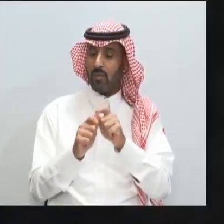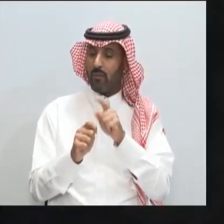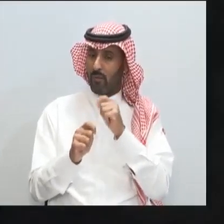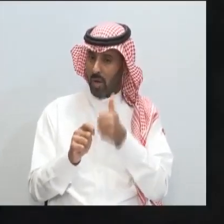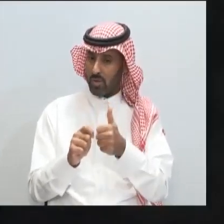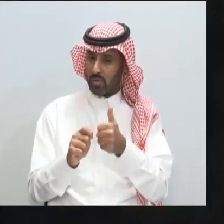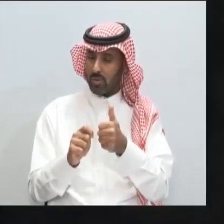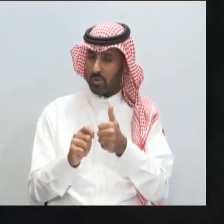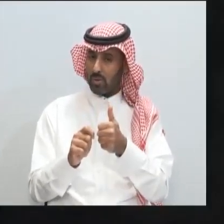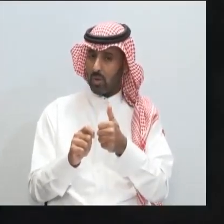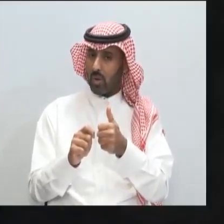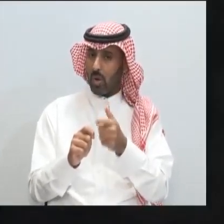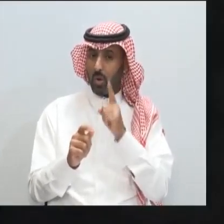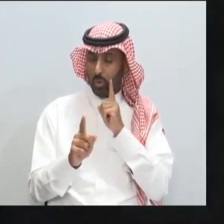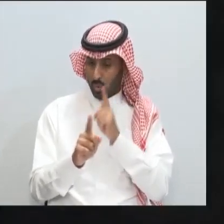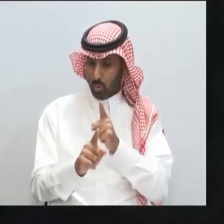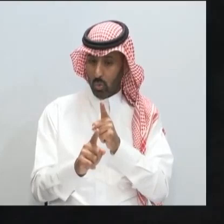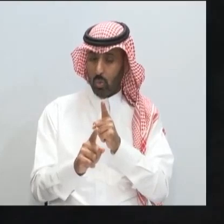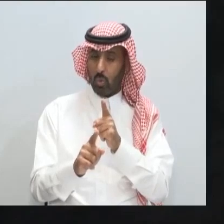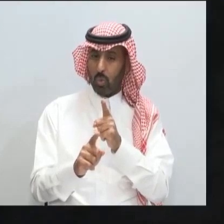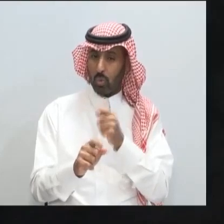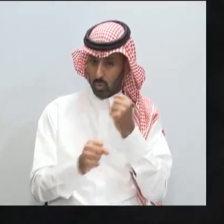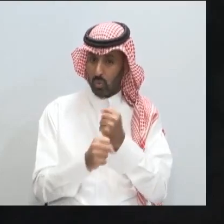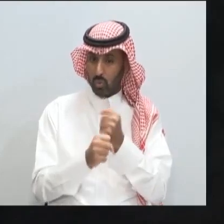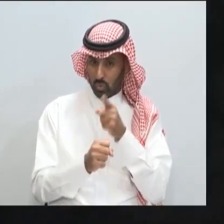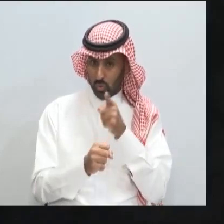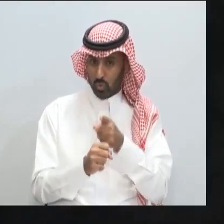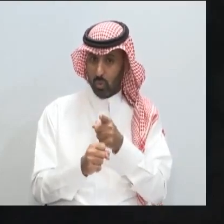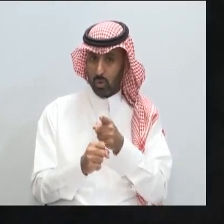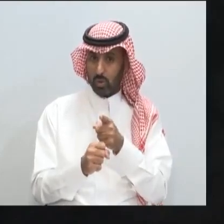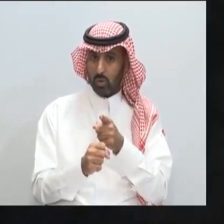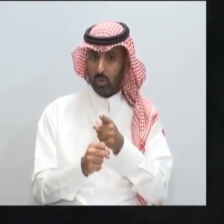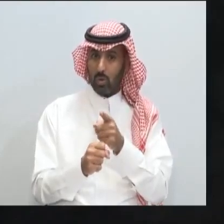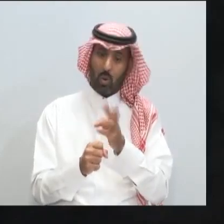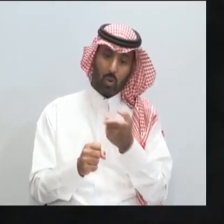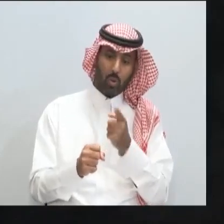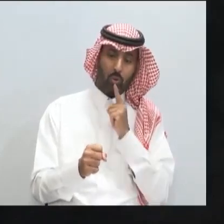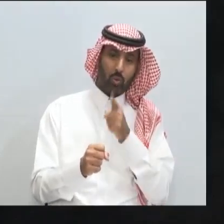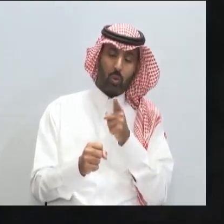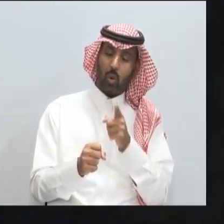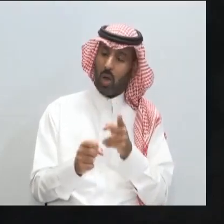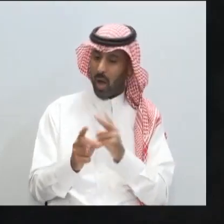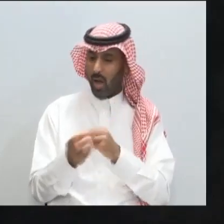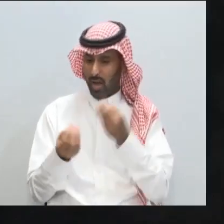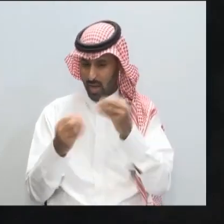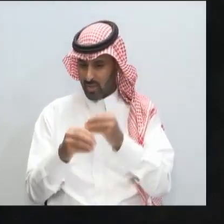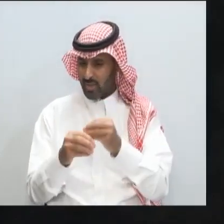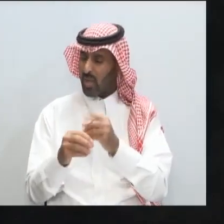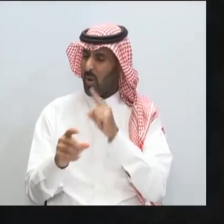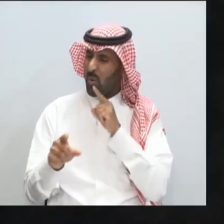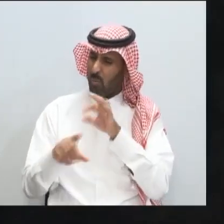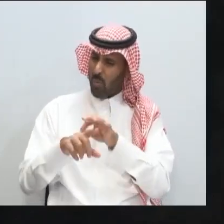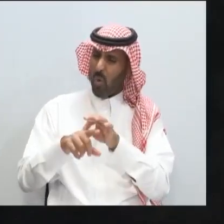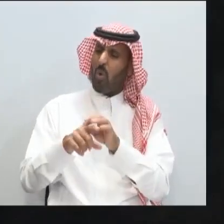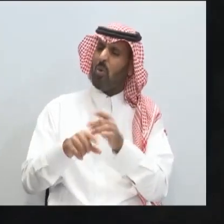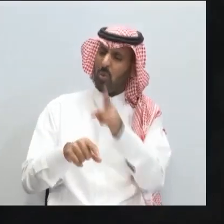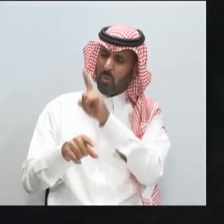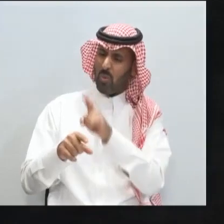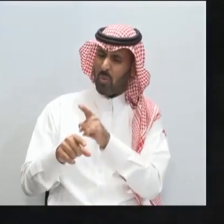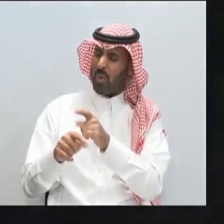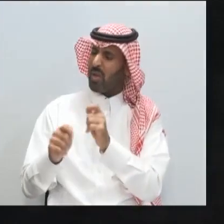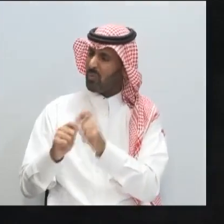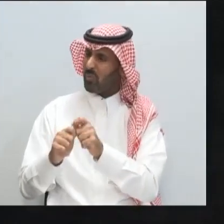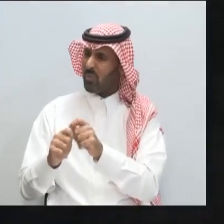if they gave you advice, do you follow it or do you ask some more people? So you have